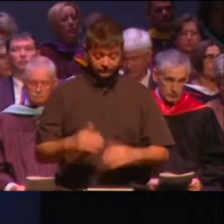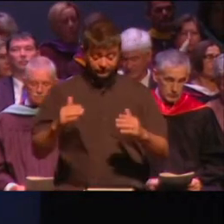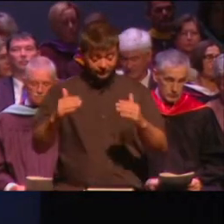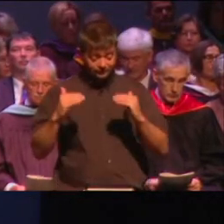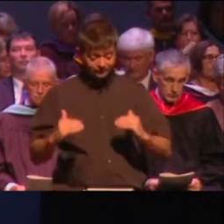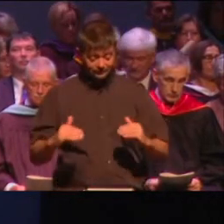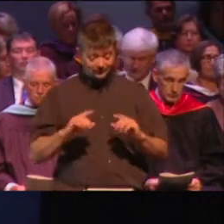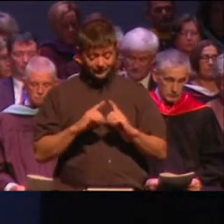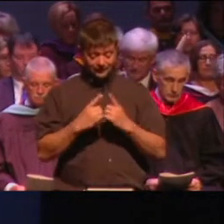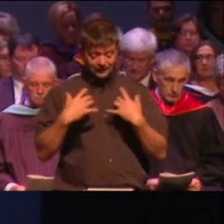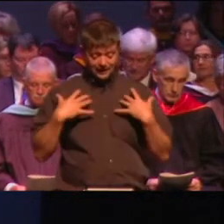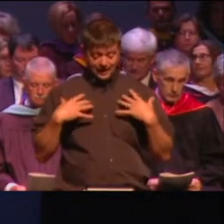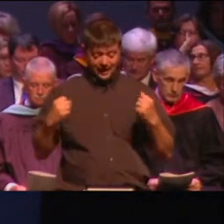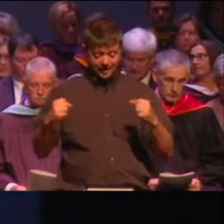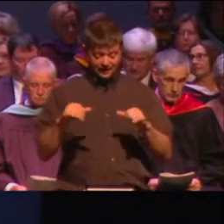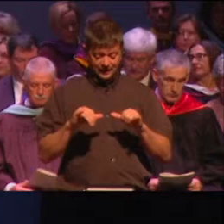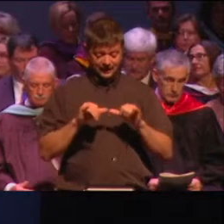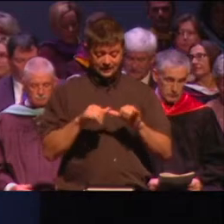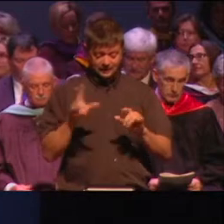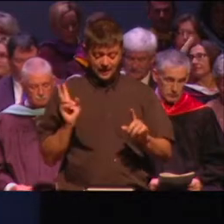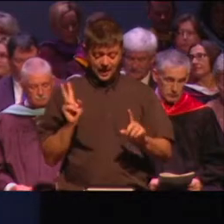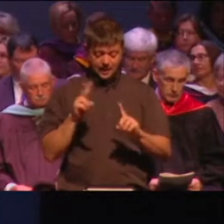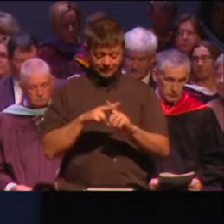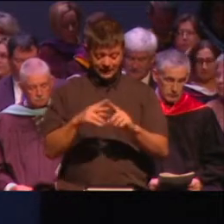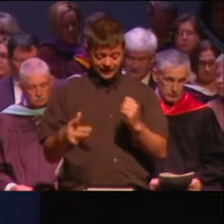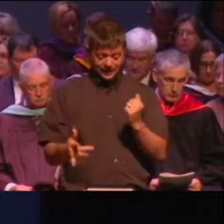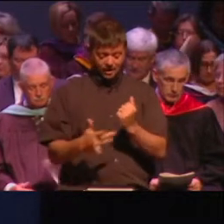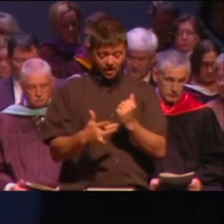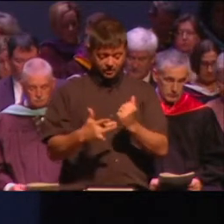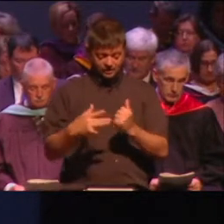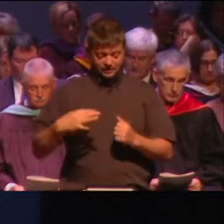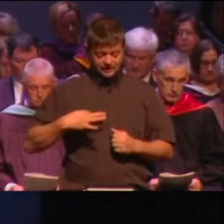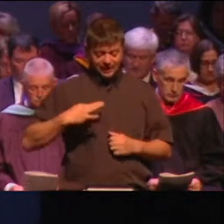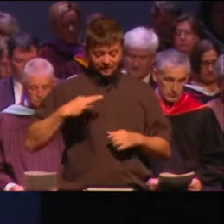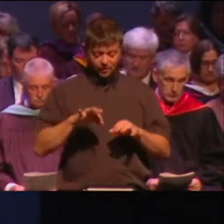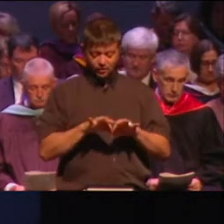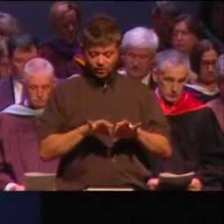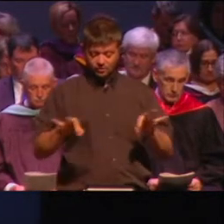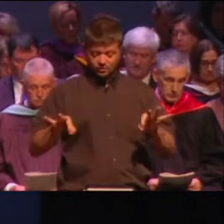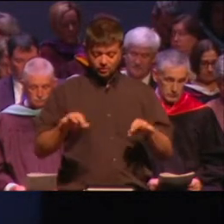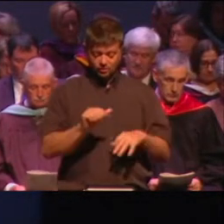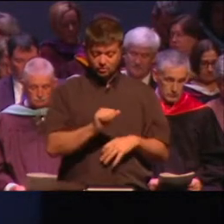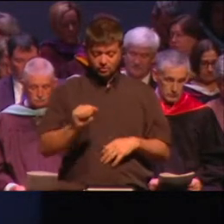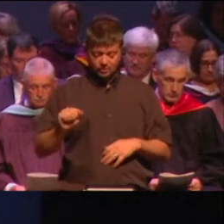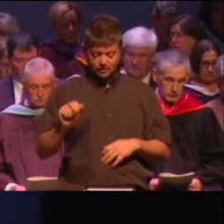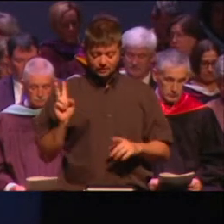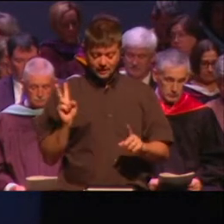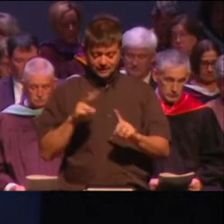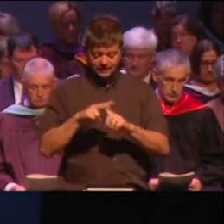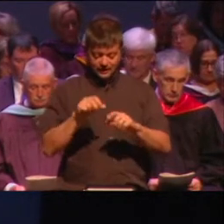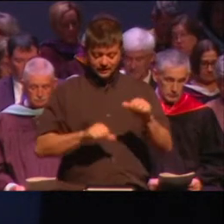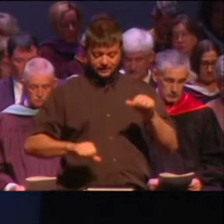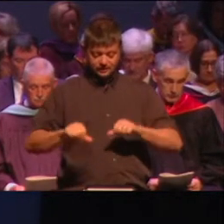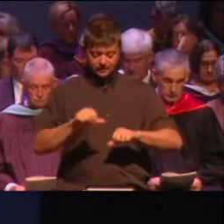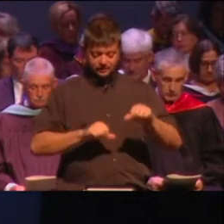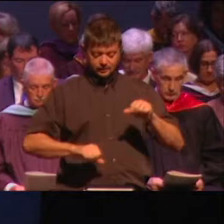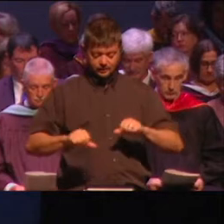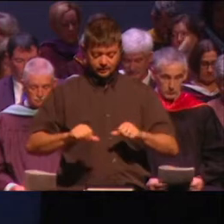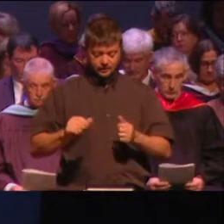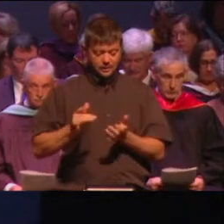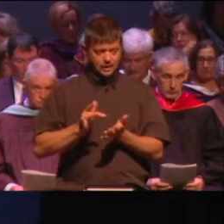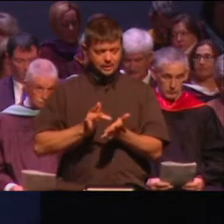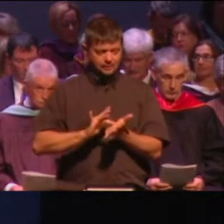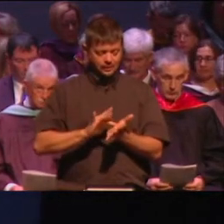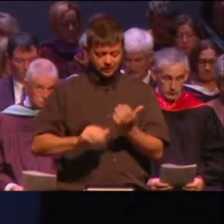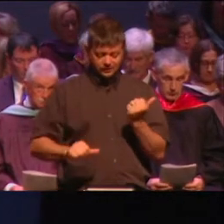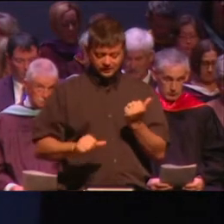Division of Health, Engineering, and Applied Technology. Candidates for the degree of Associate in Applied Science,